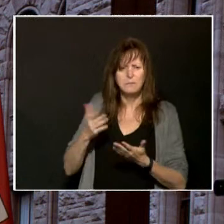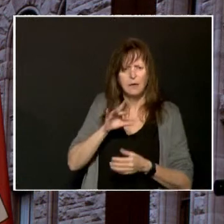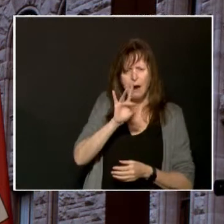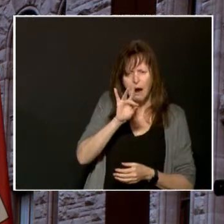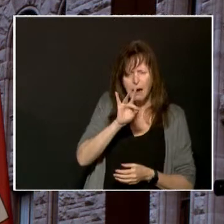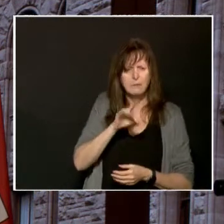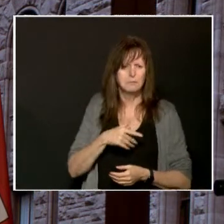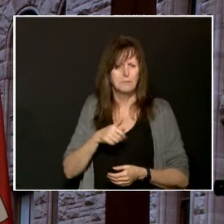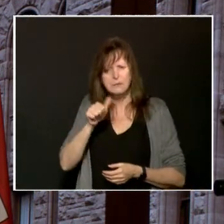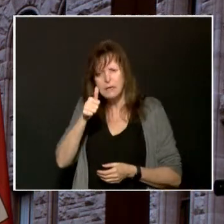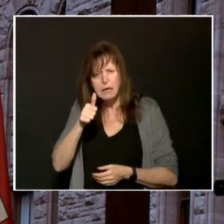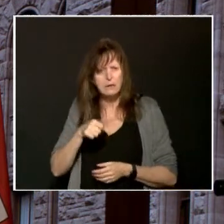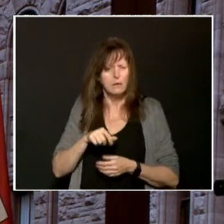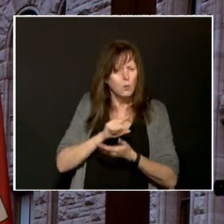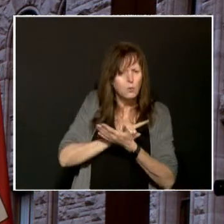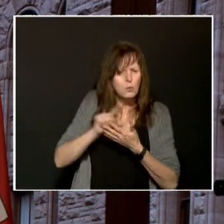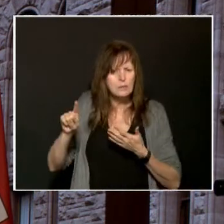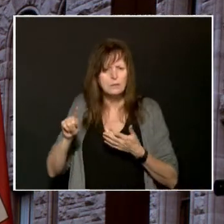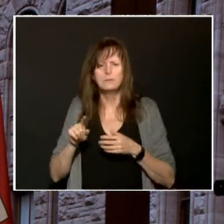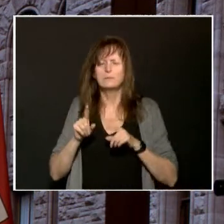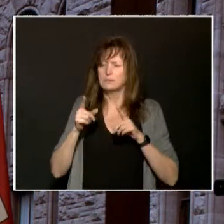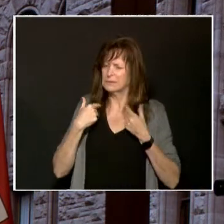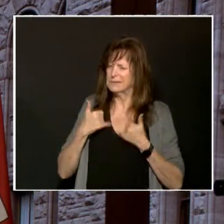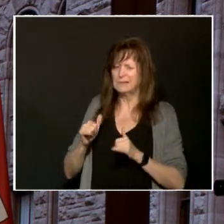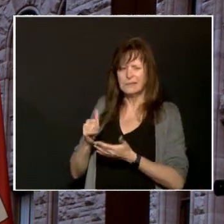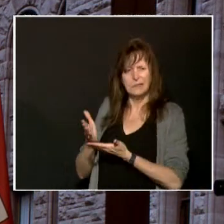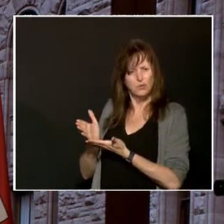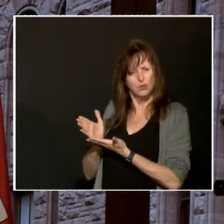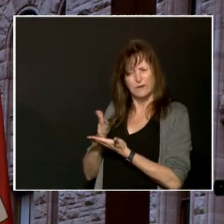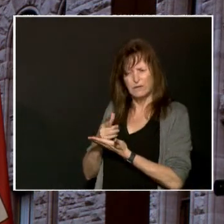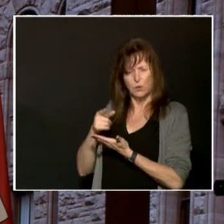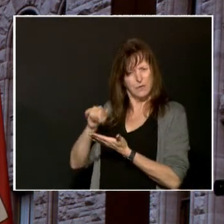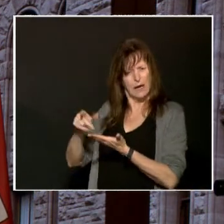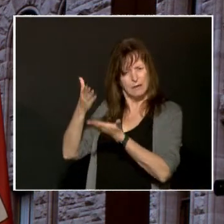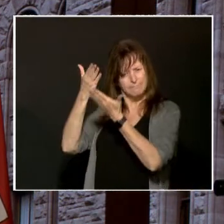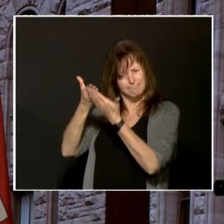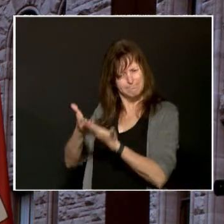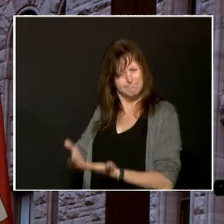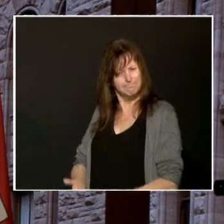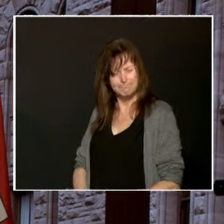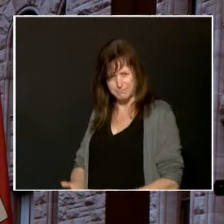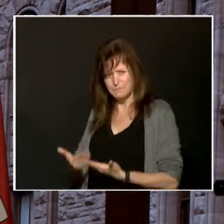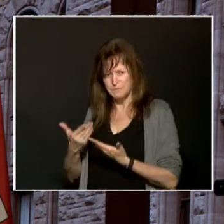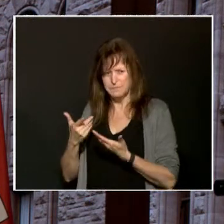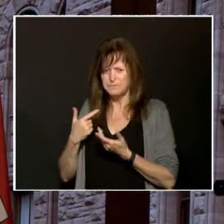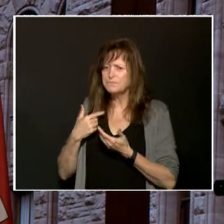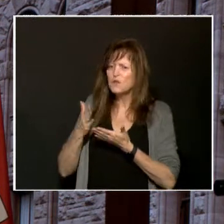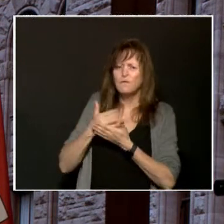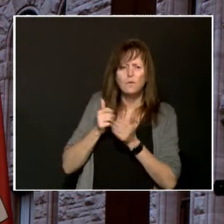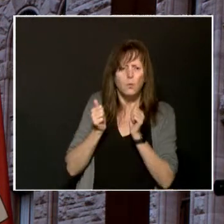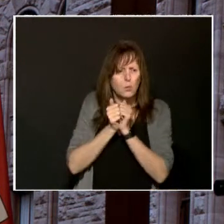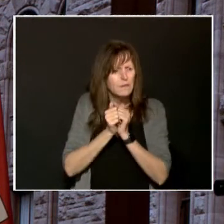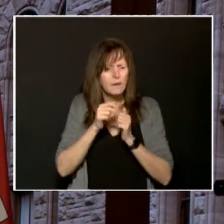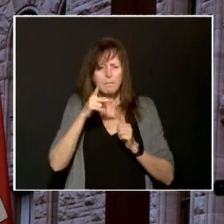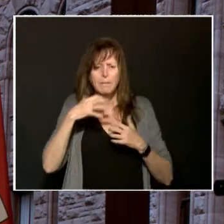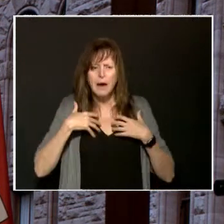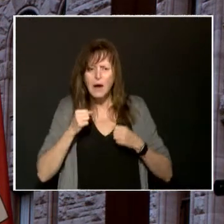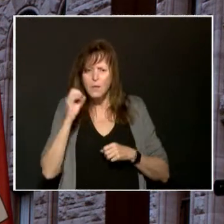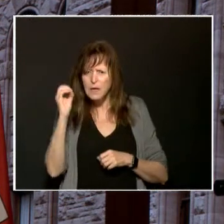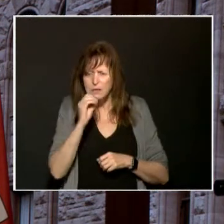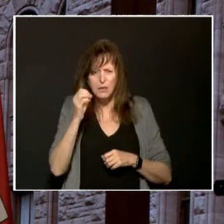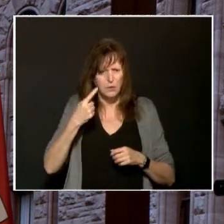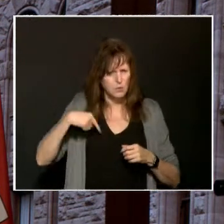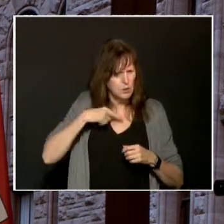now at the data with Public Health Ontario and actively considering the intervals for